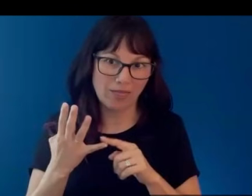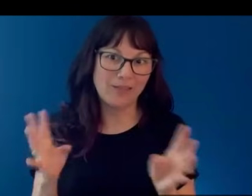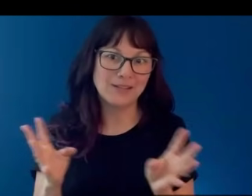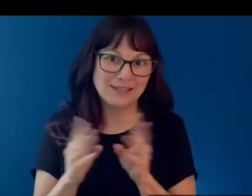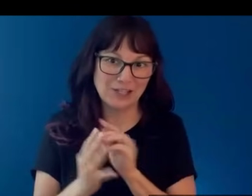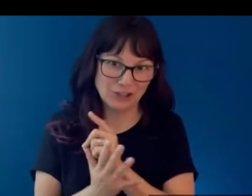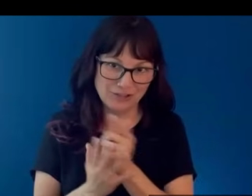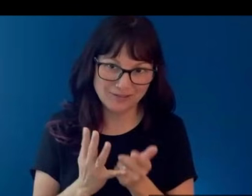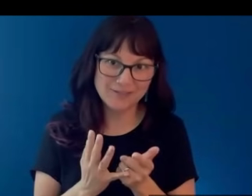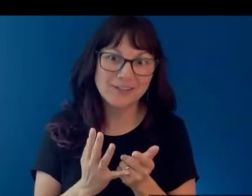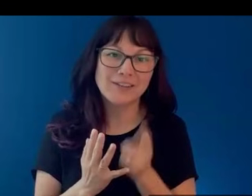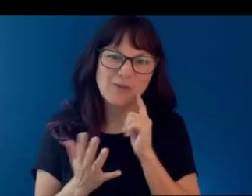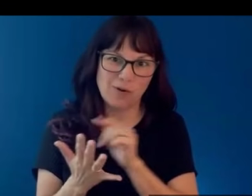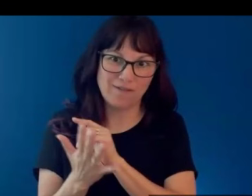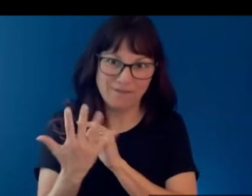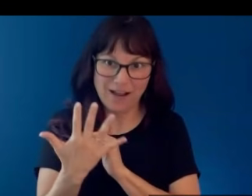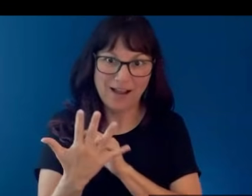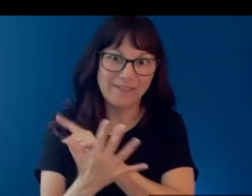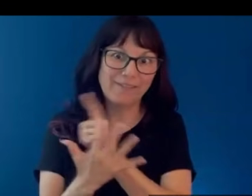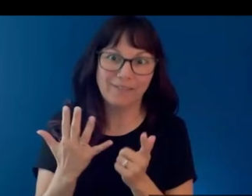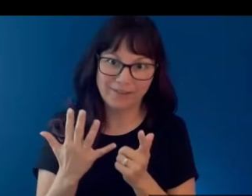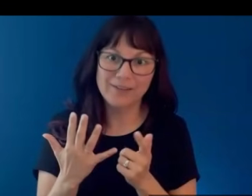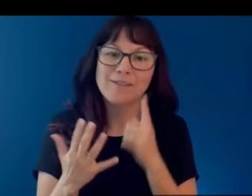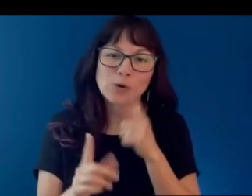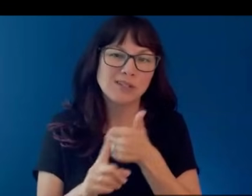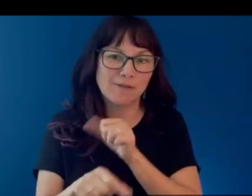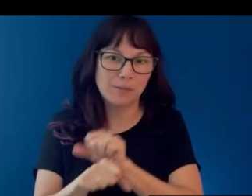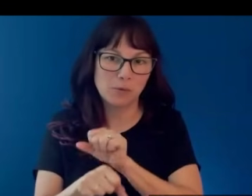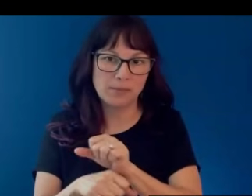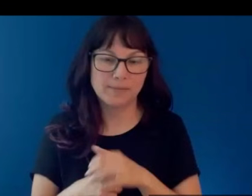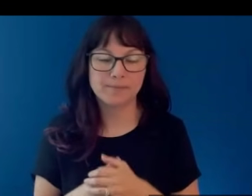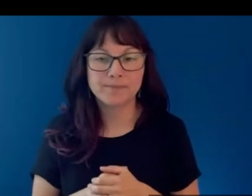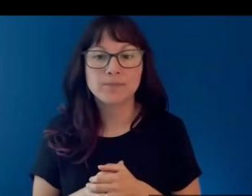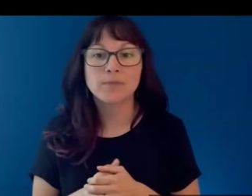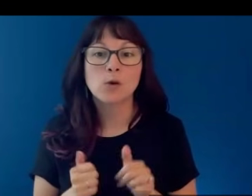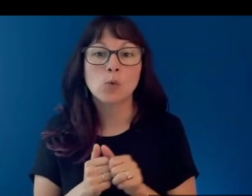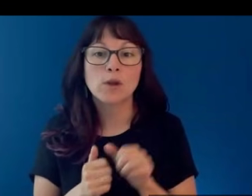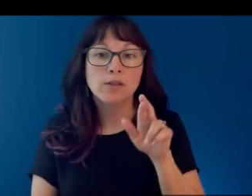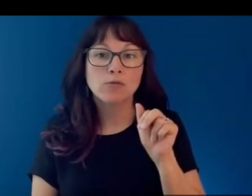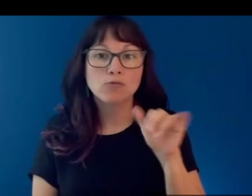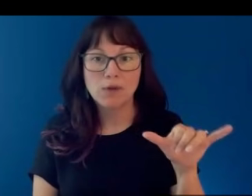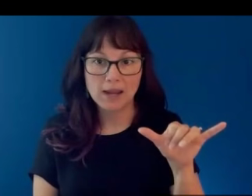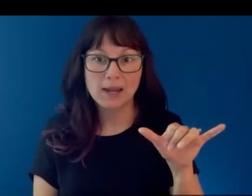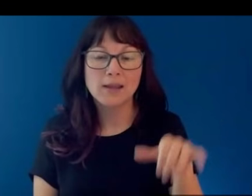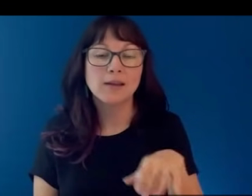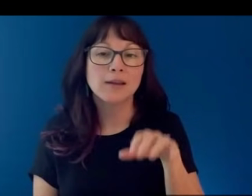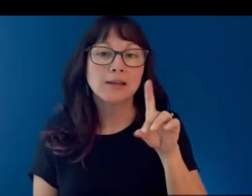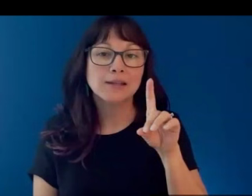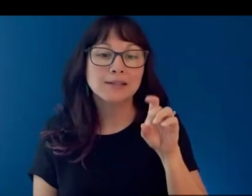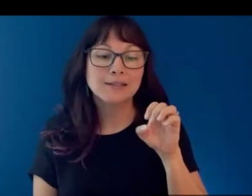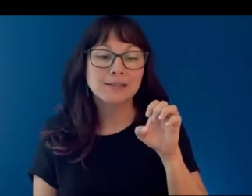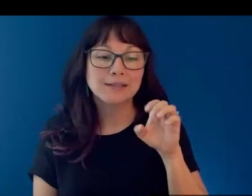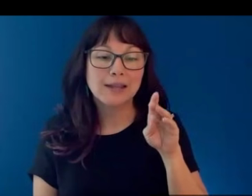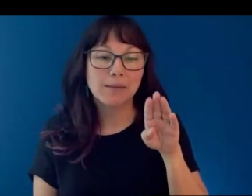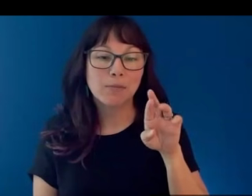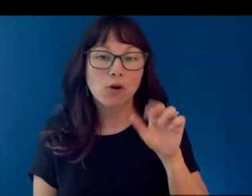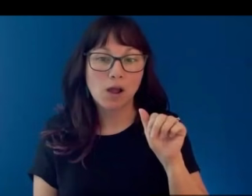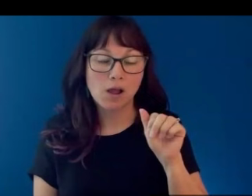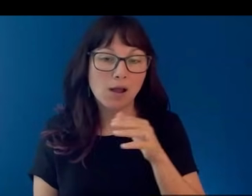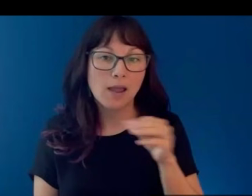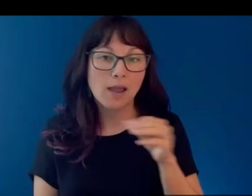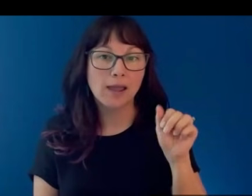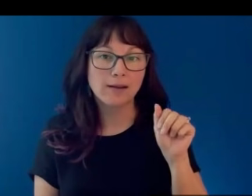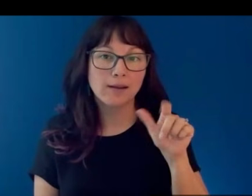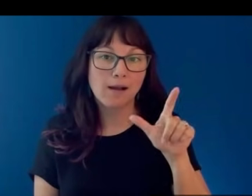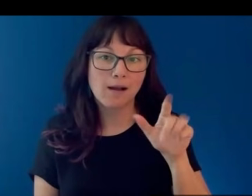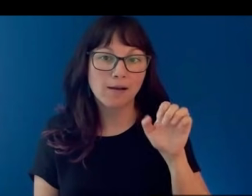session in the five that we're going to do on self-employment with Ray Sabula, Deborah Wagner, and Aleda Taruno.